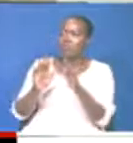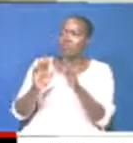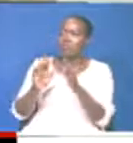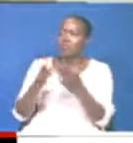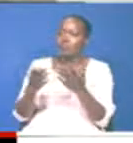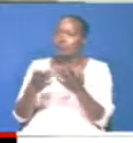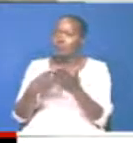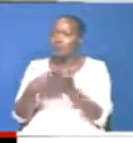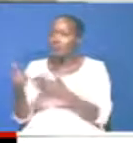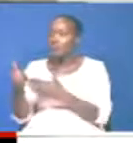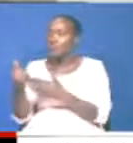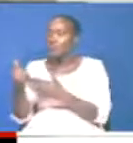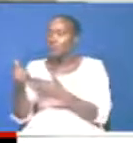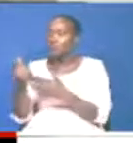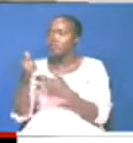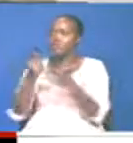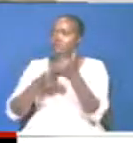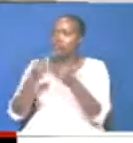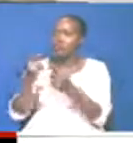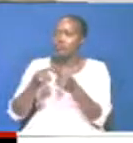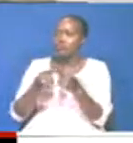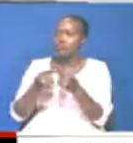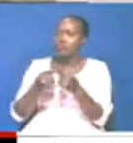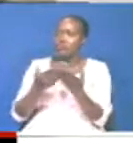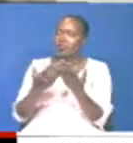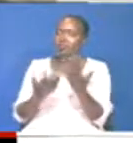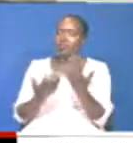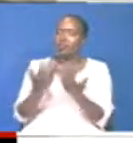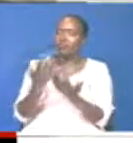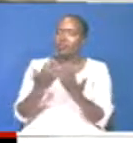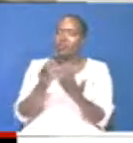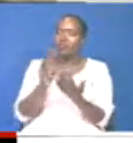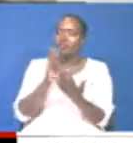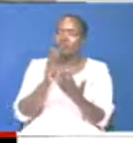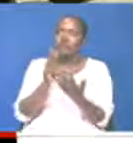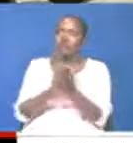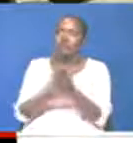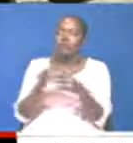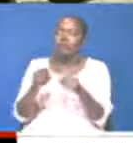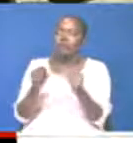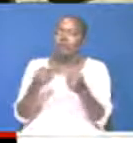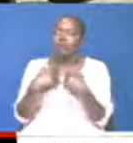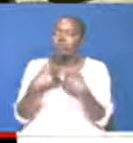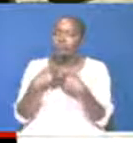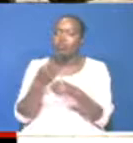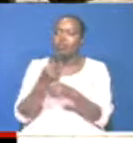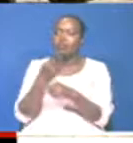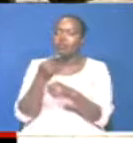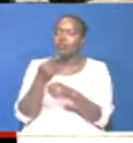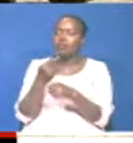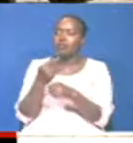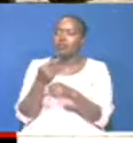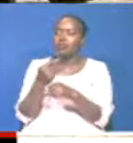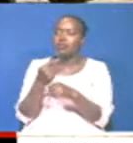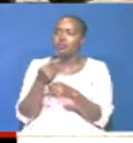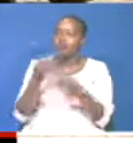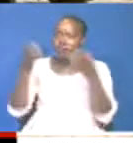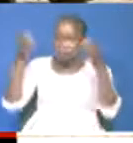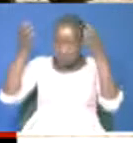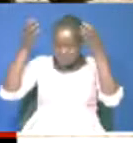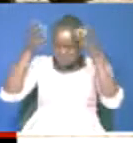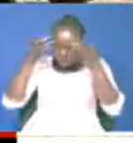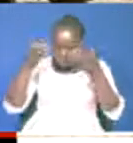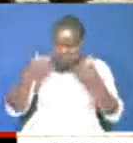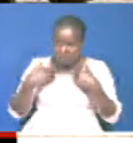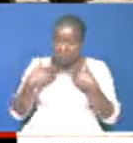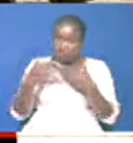milk, umeacha maji pale inachamuka, and you have your bike, make sure that you have your helmet. And some of